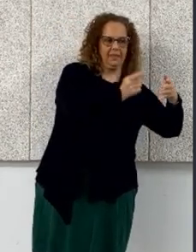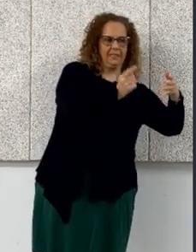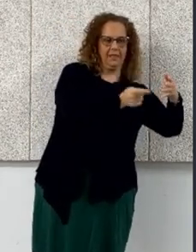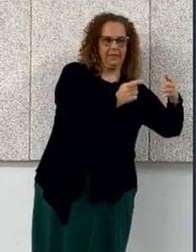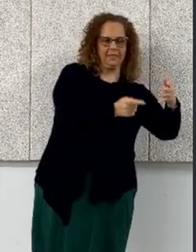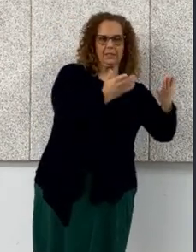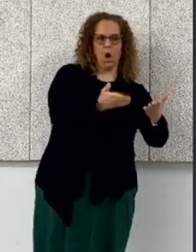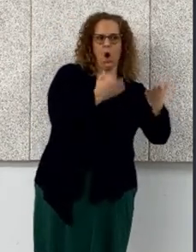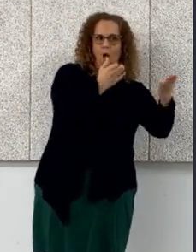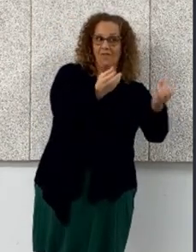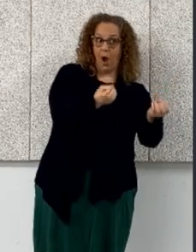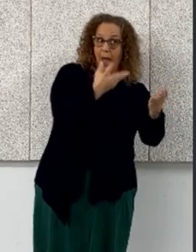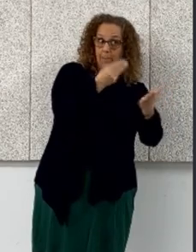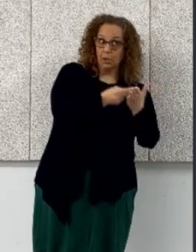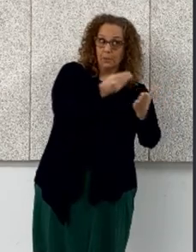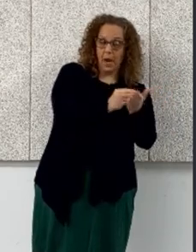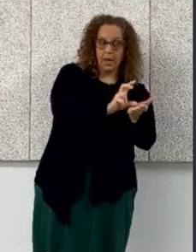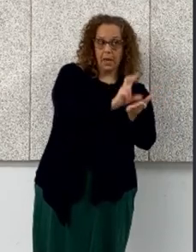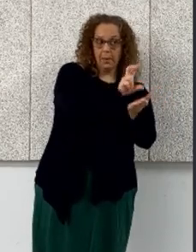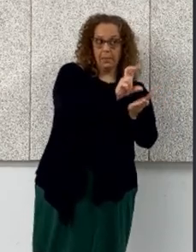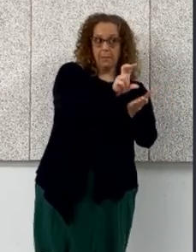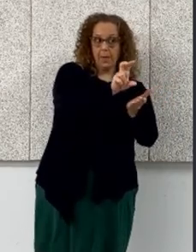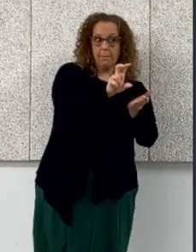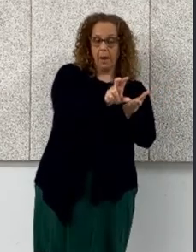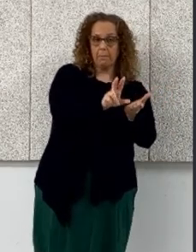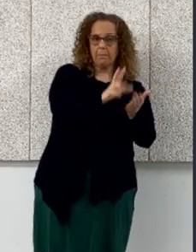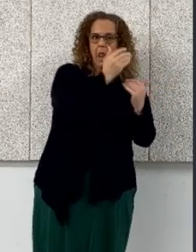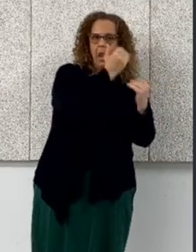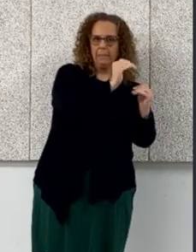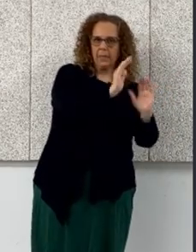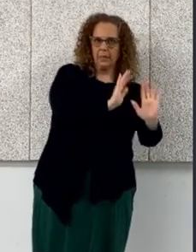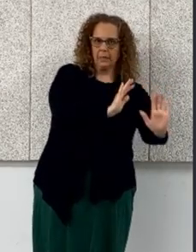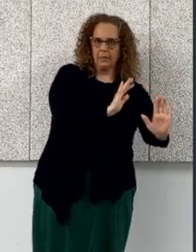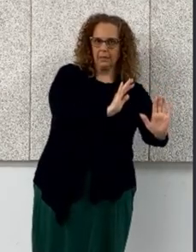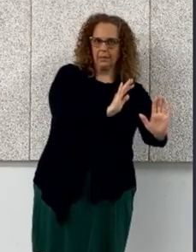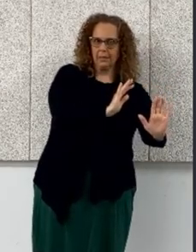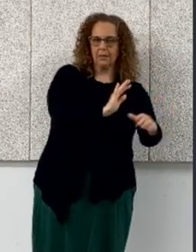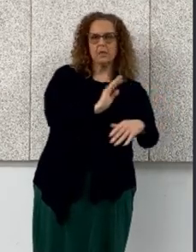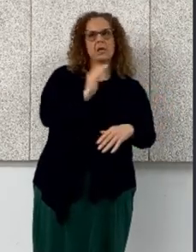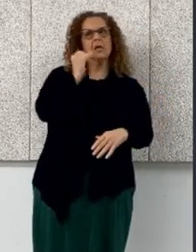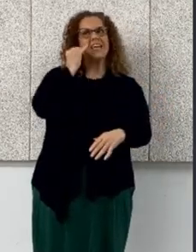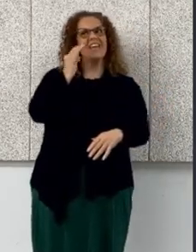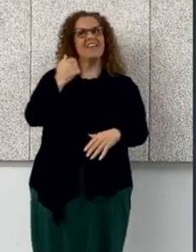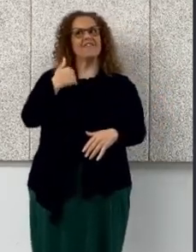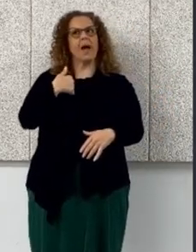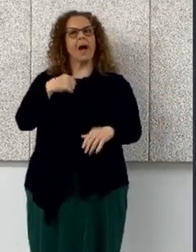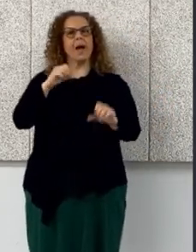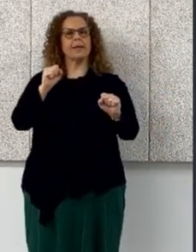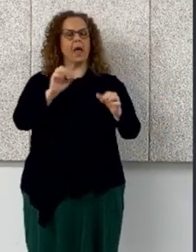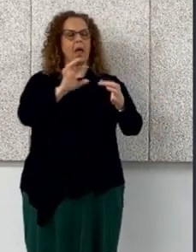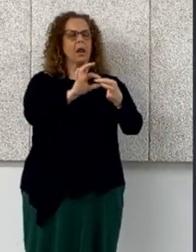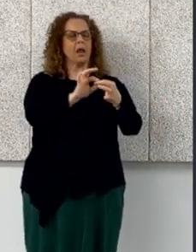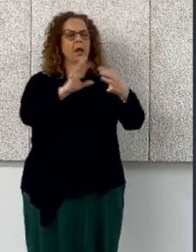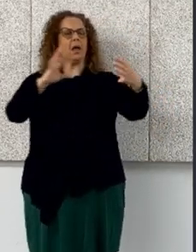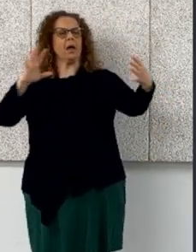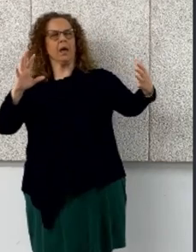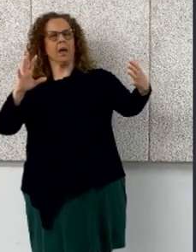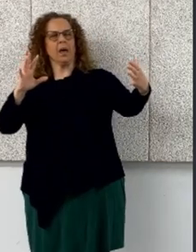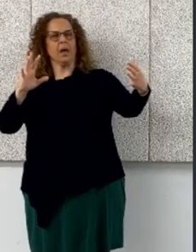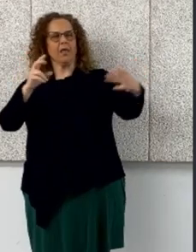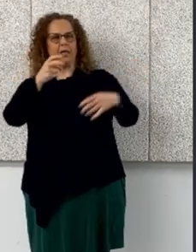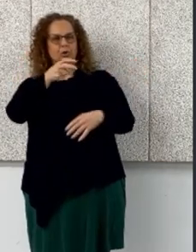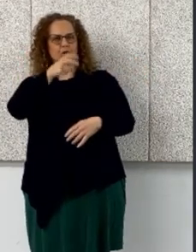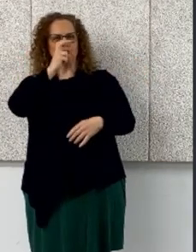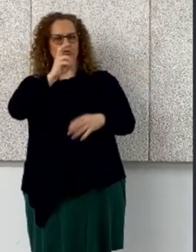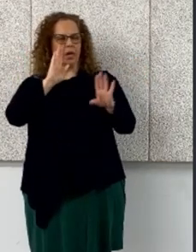this much money to this many people. Mm. And I think if I can release, but tell the story in a way that doesn't make people